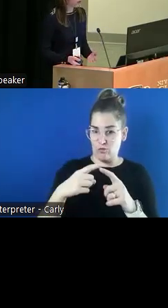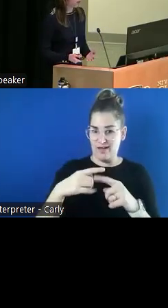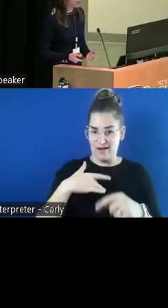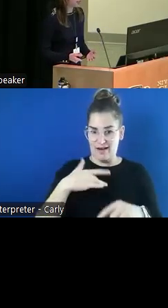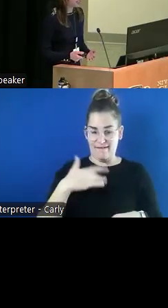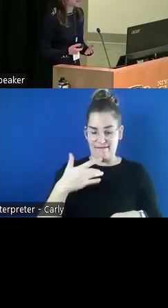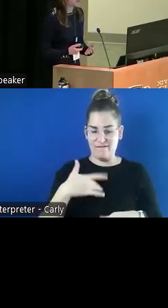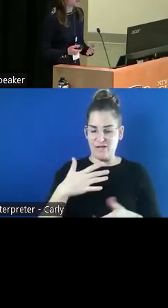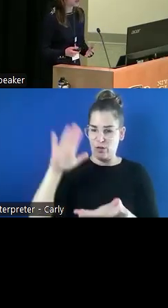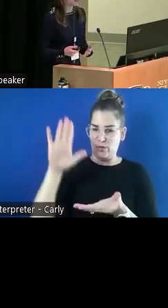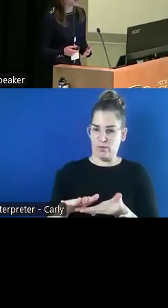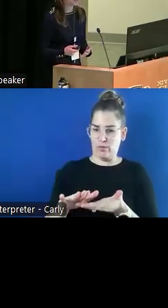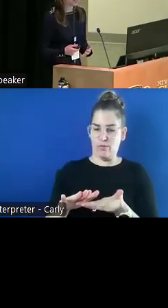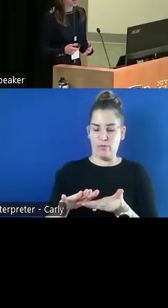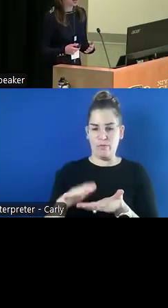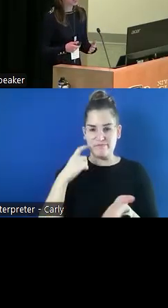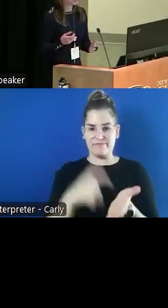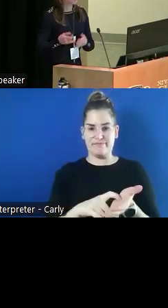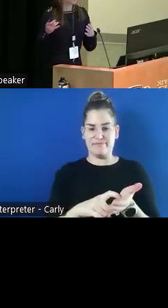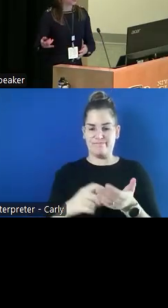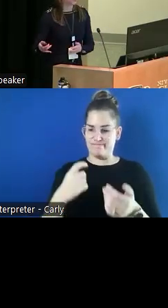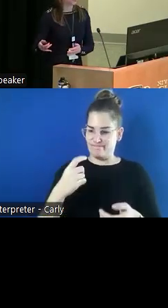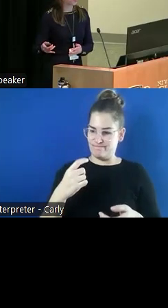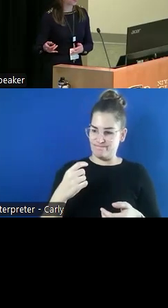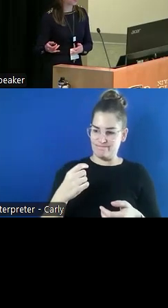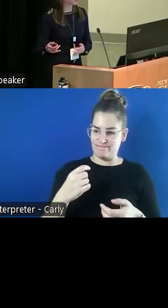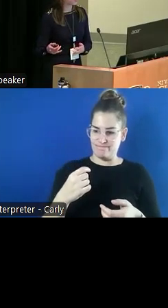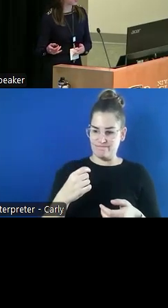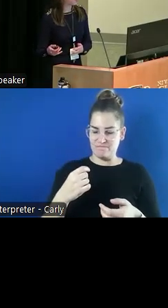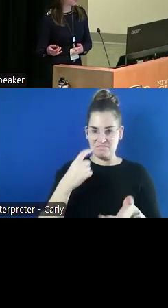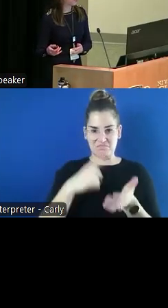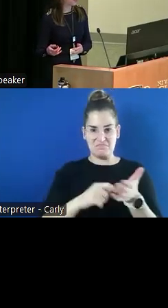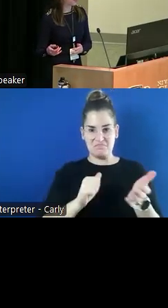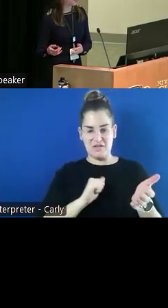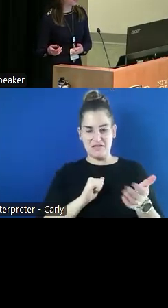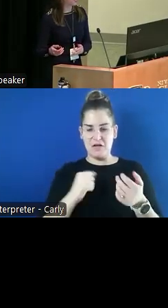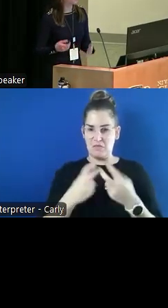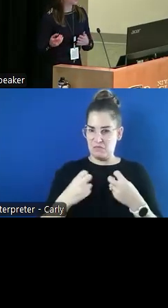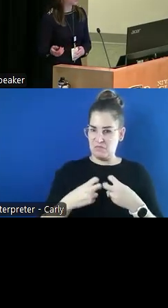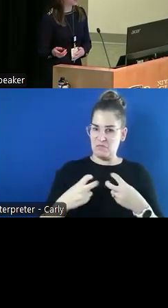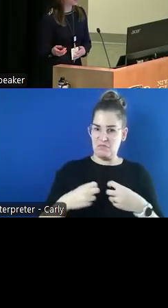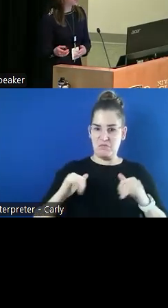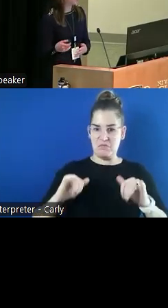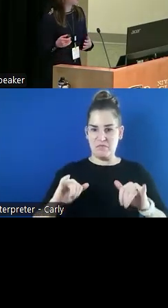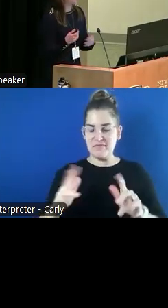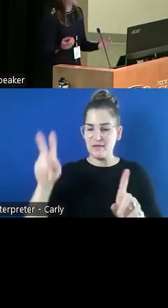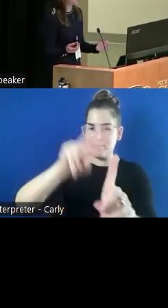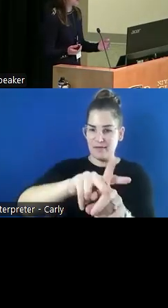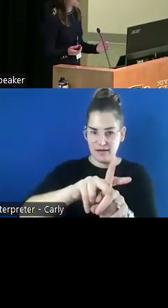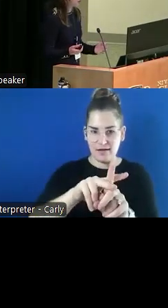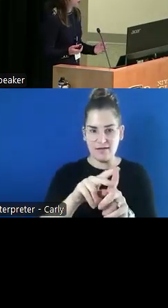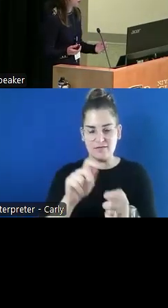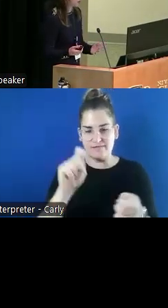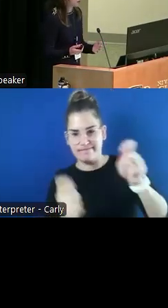low motivation is important to set up your skills that you learned from therapy and apply them to augment